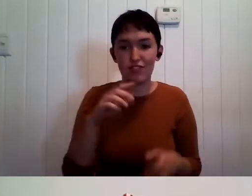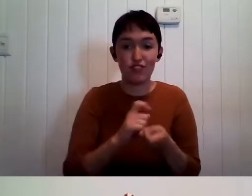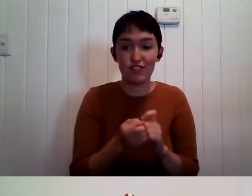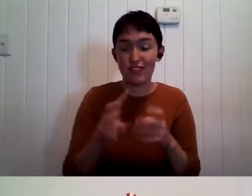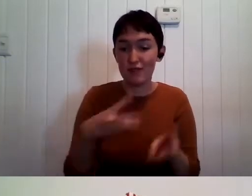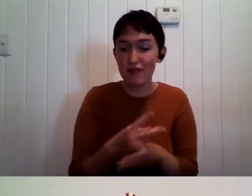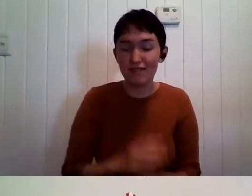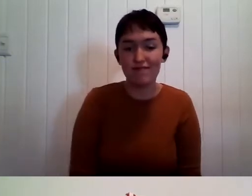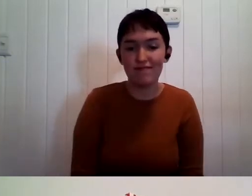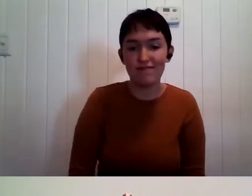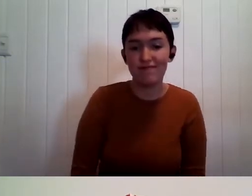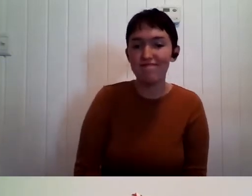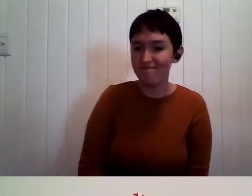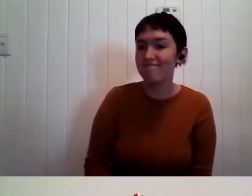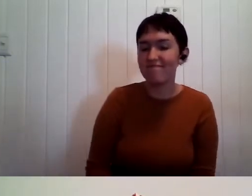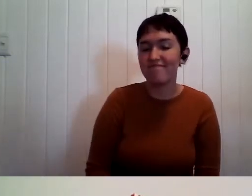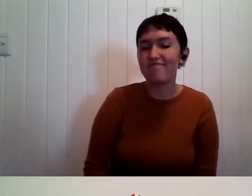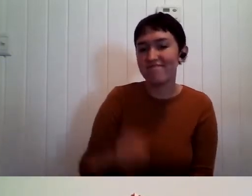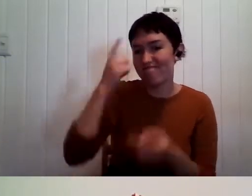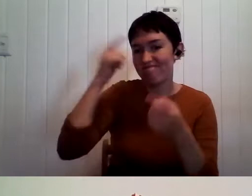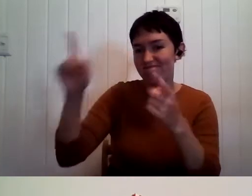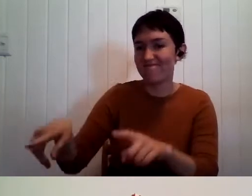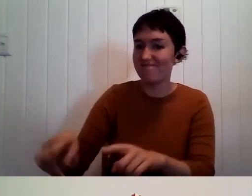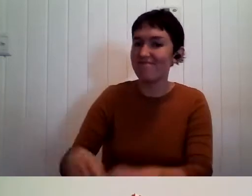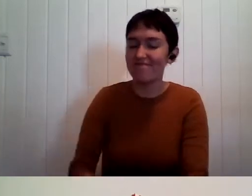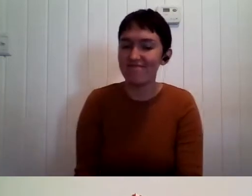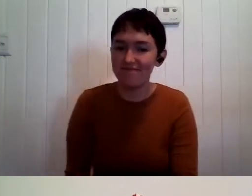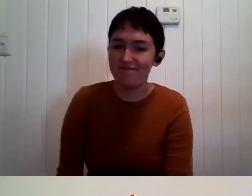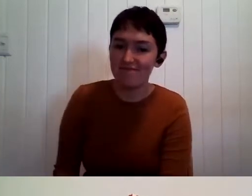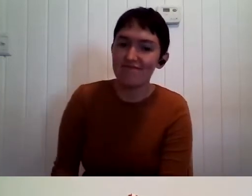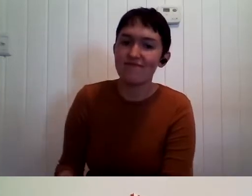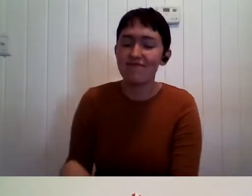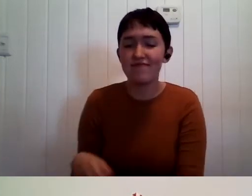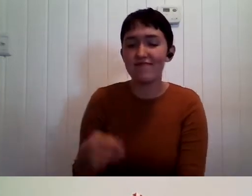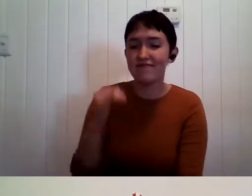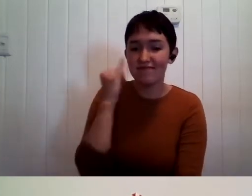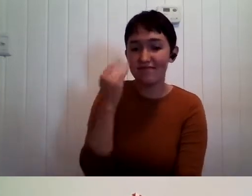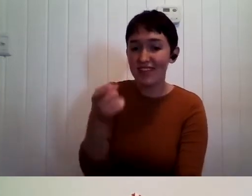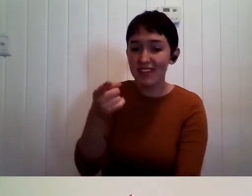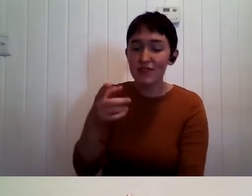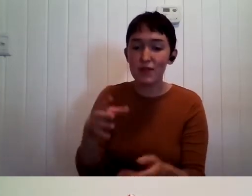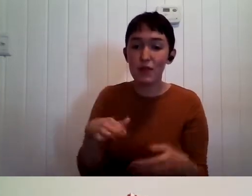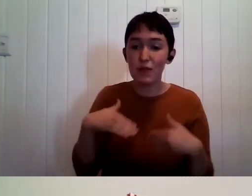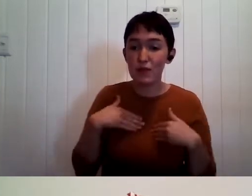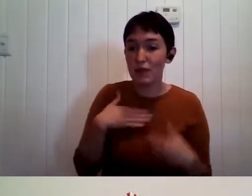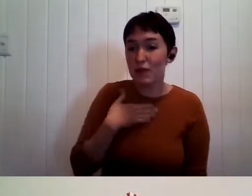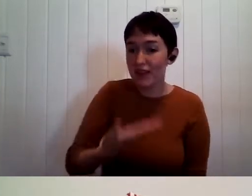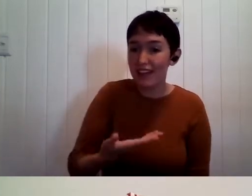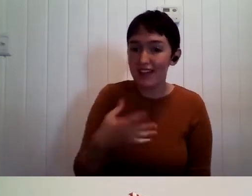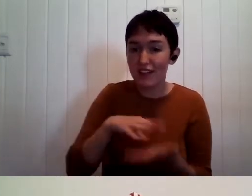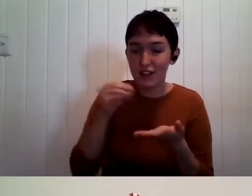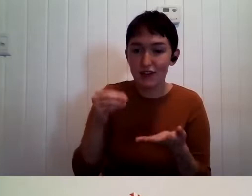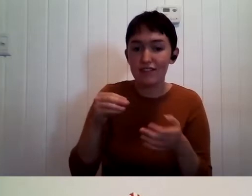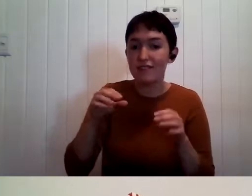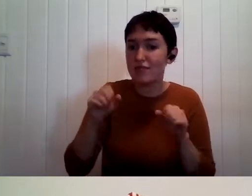Yeah, I think it agreed with what Elizabeth said. It's just as long as you're willing to learn, you can do it too, and